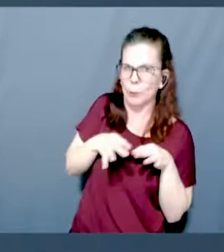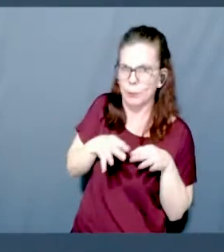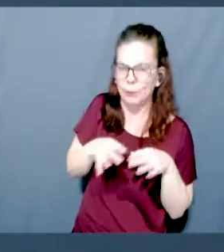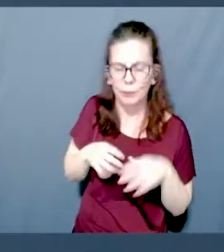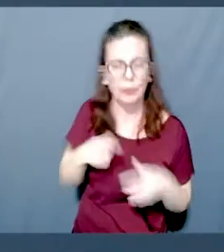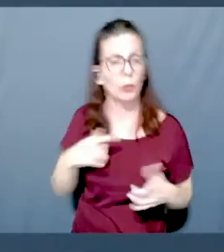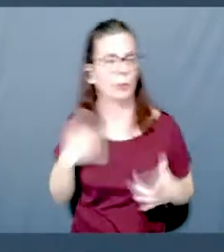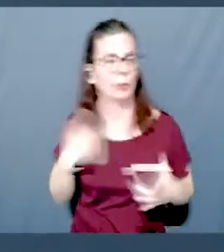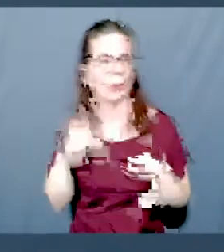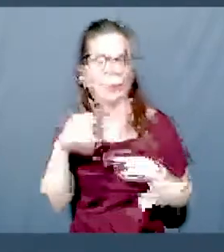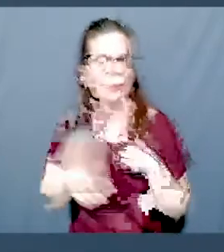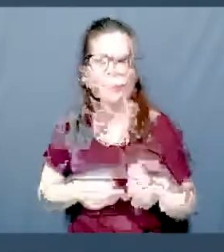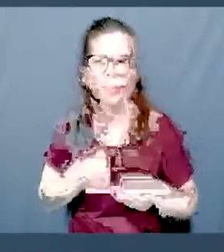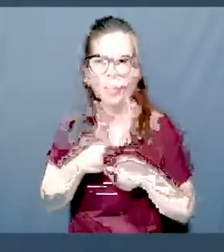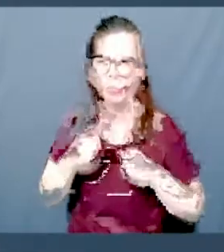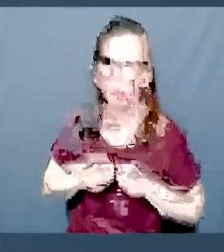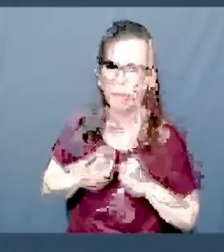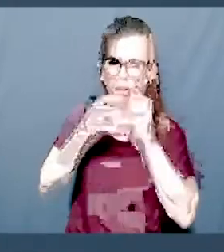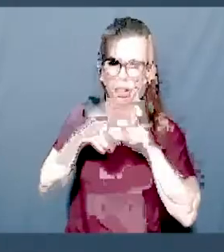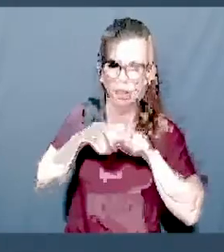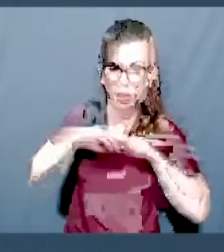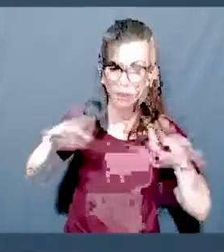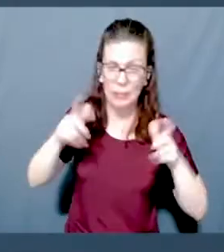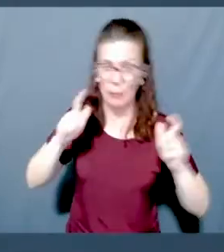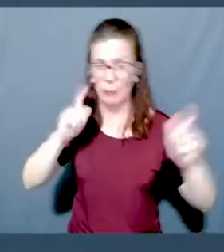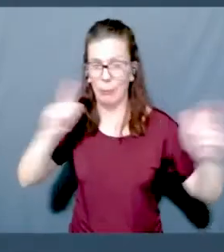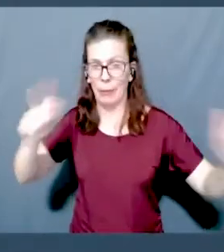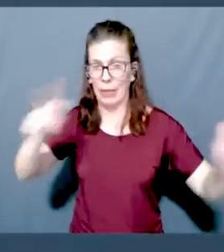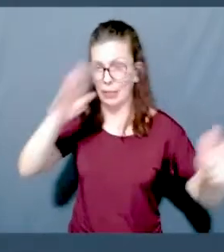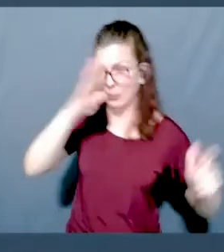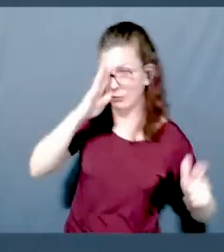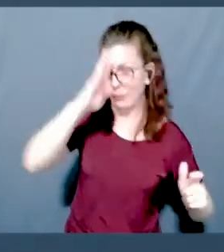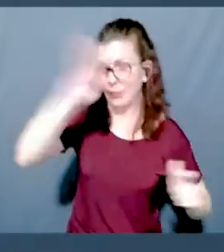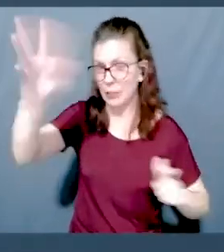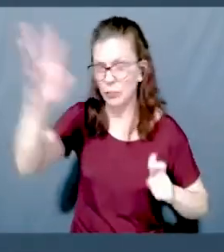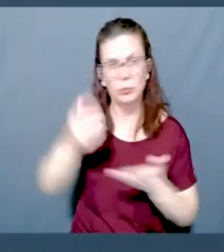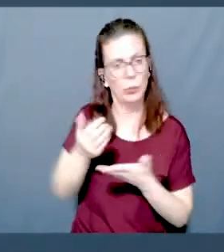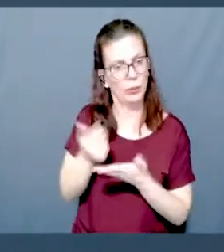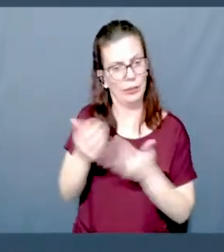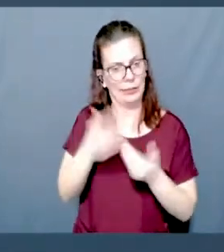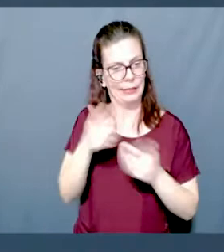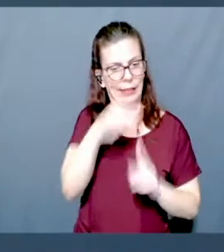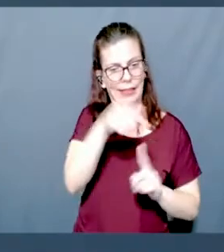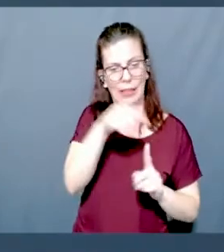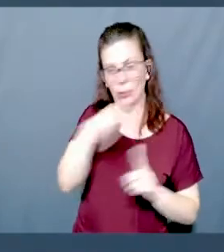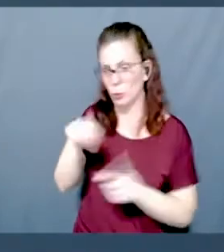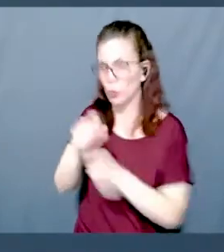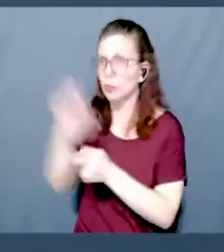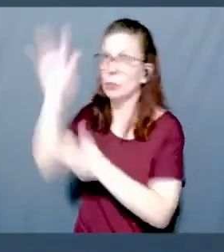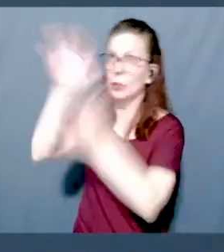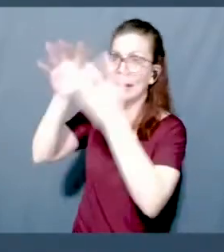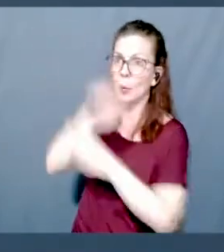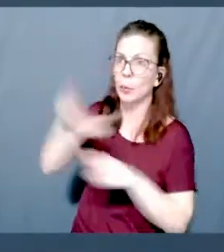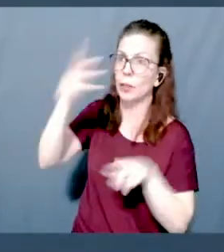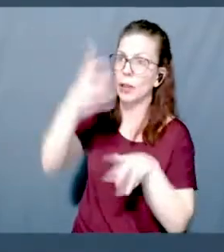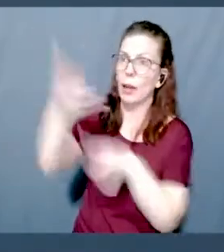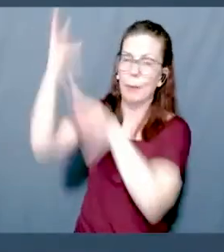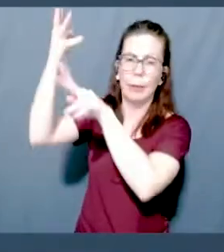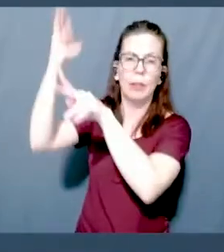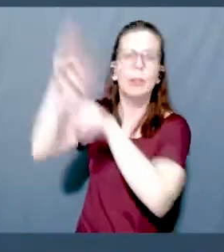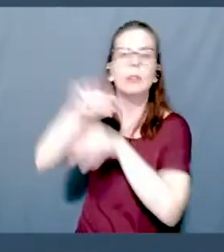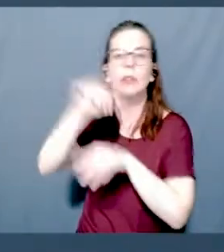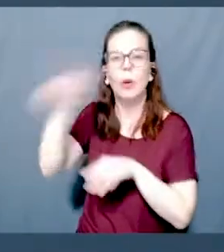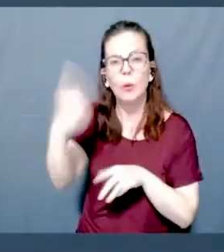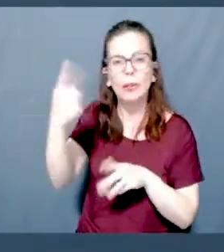big innovations that are making it easier to start to move parts of that production workflow into the cloud. So not just the encoding and distribution